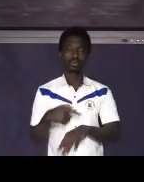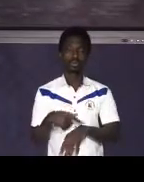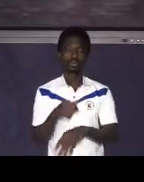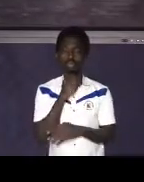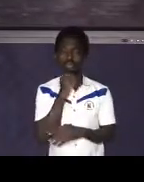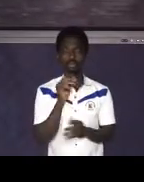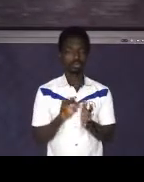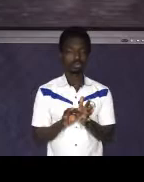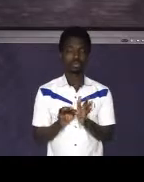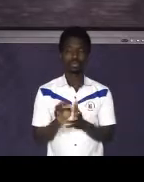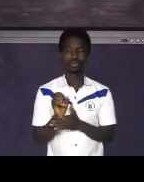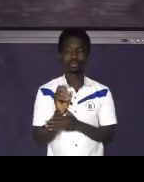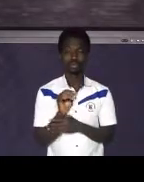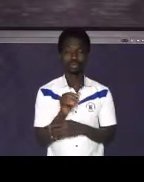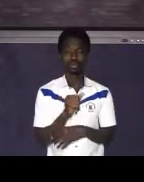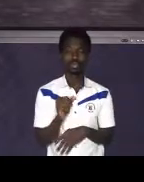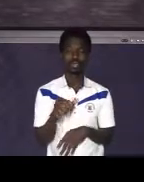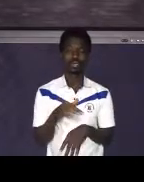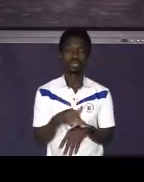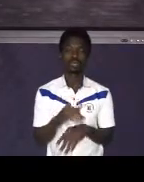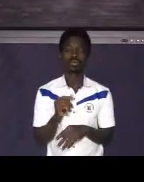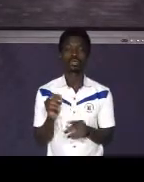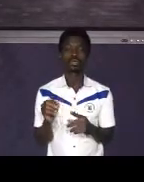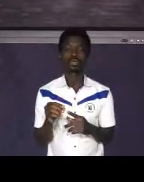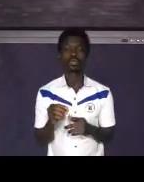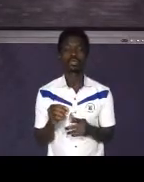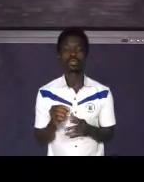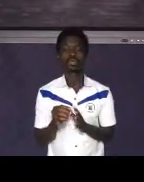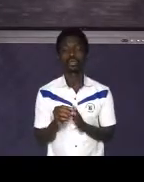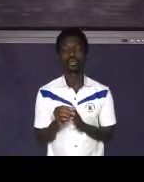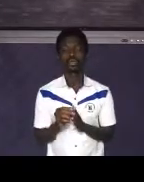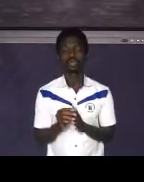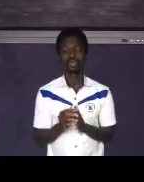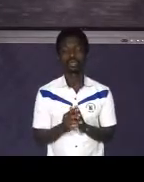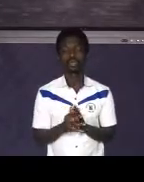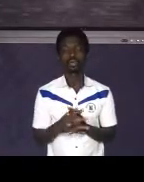It's uncountable. So a moment or a period of time.